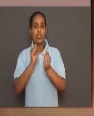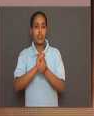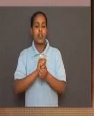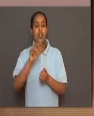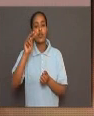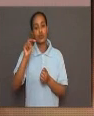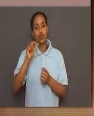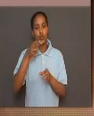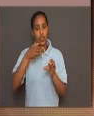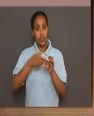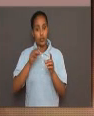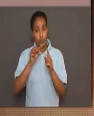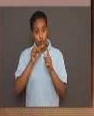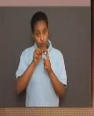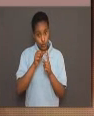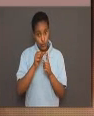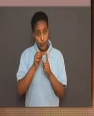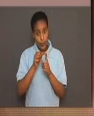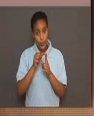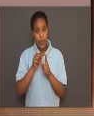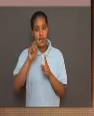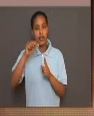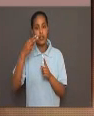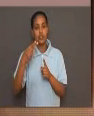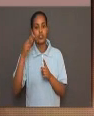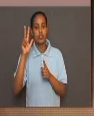nitrogen gas into ammonium.